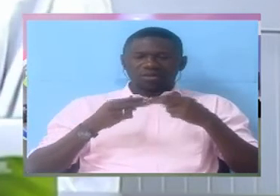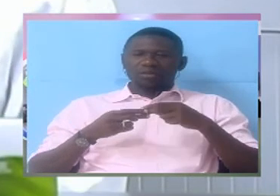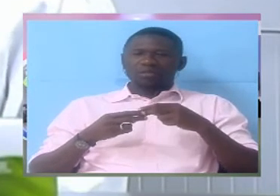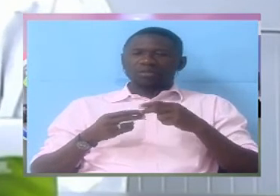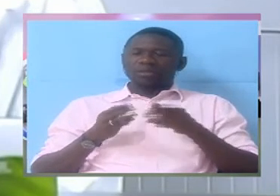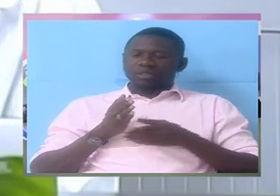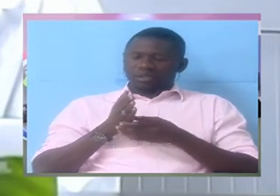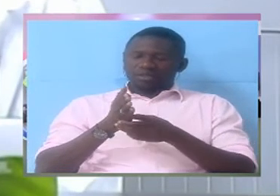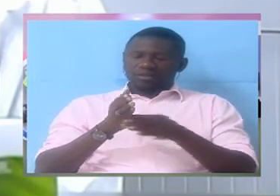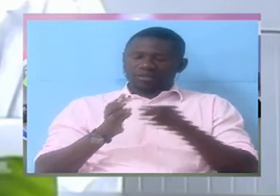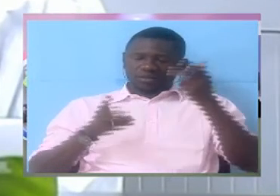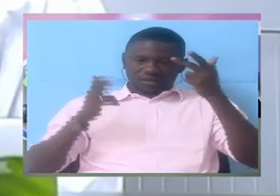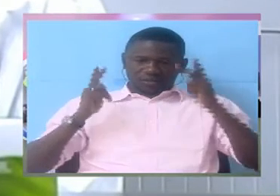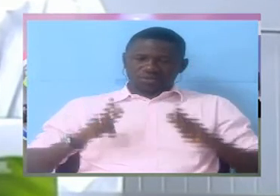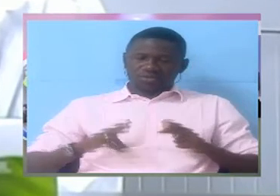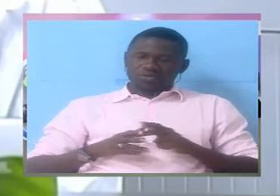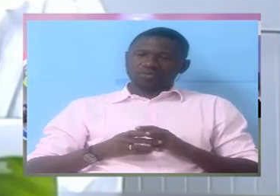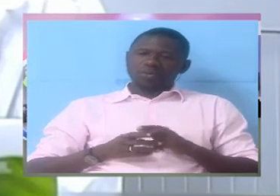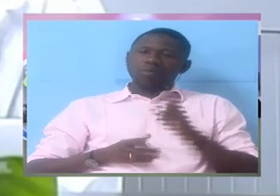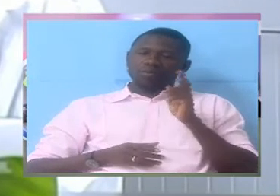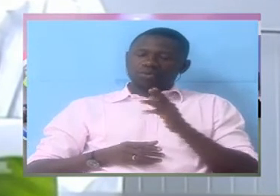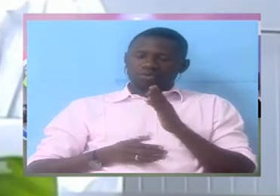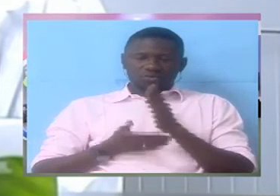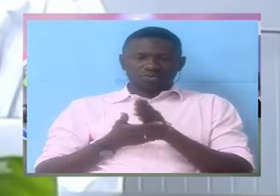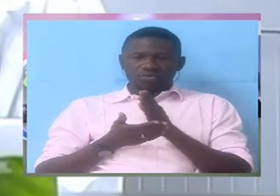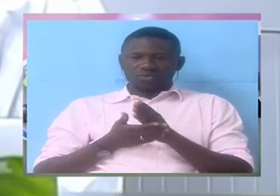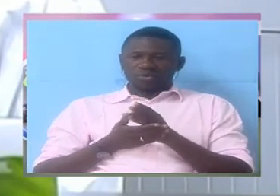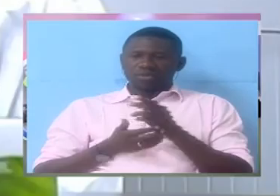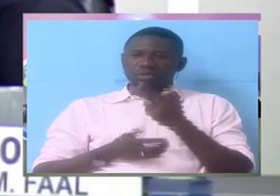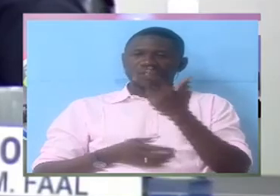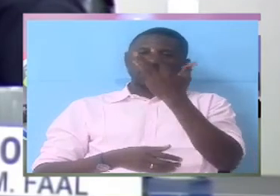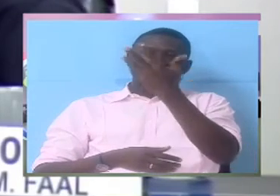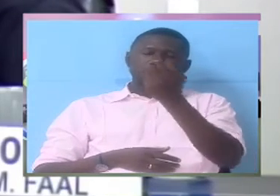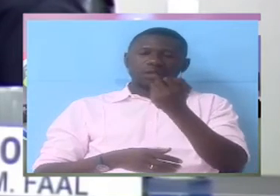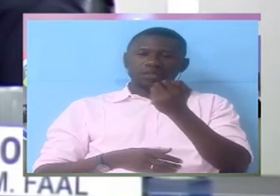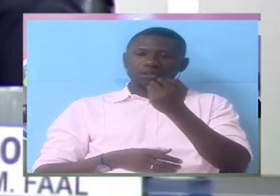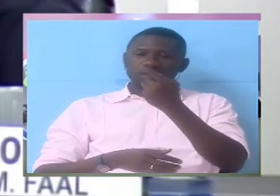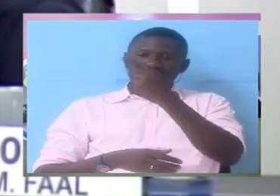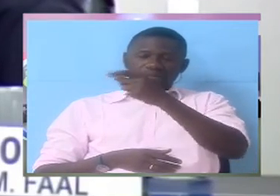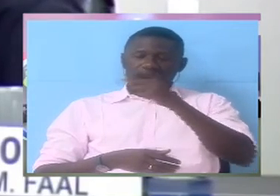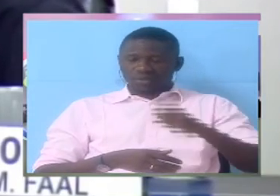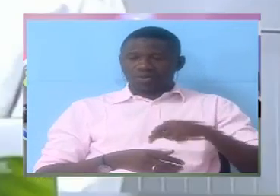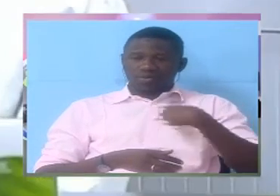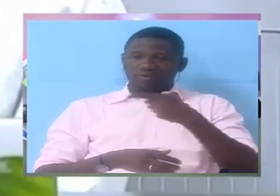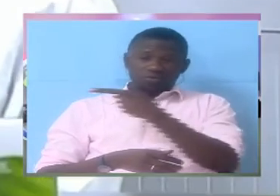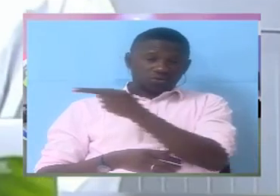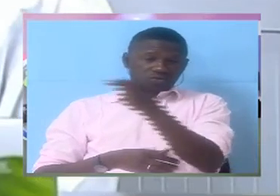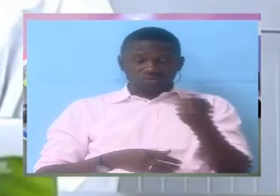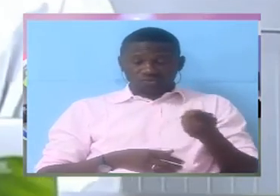counsel. But the bottom line is, like you said, 90% of you were torturers.